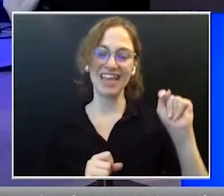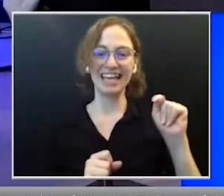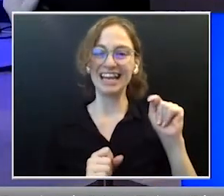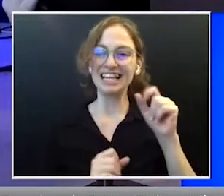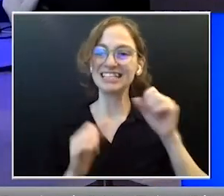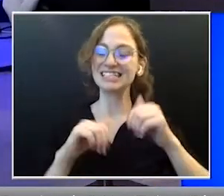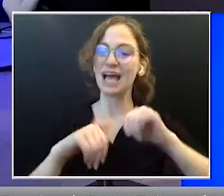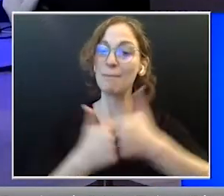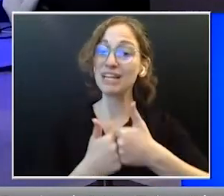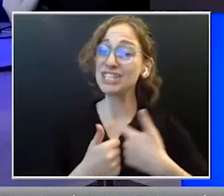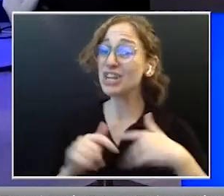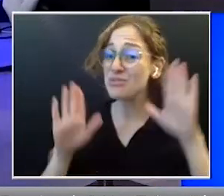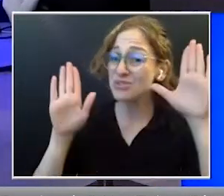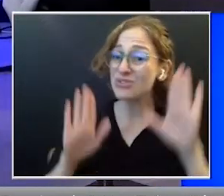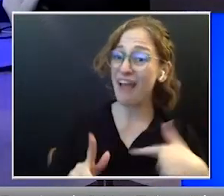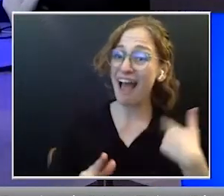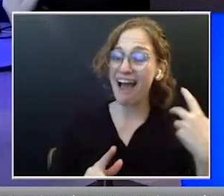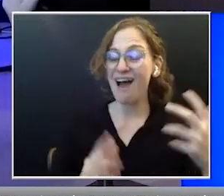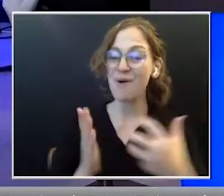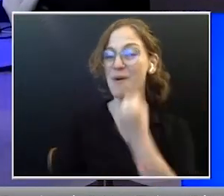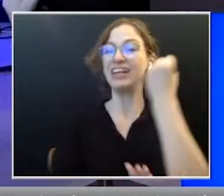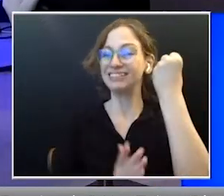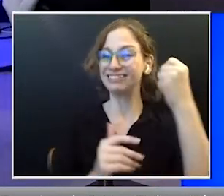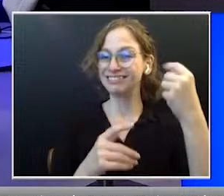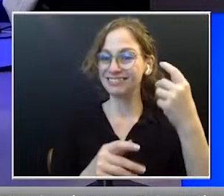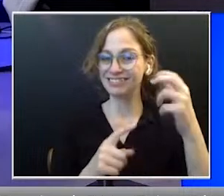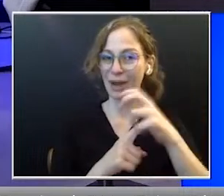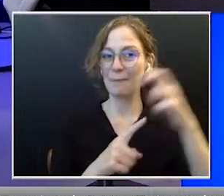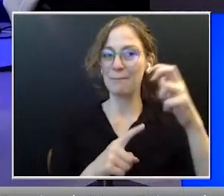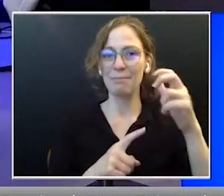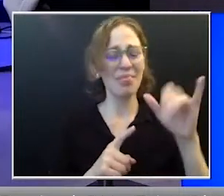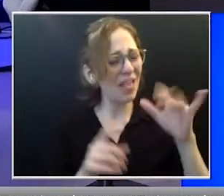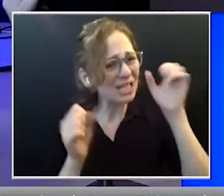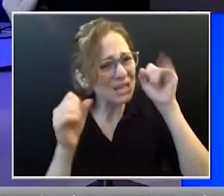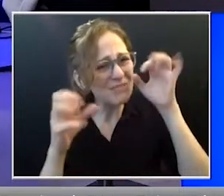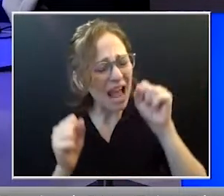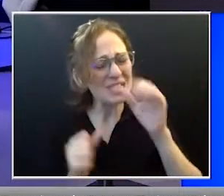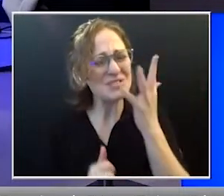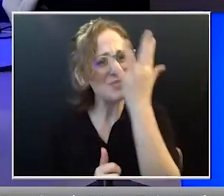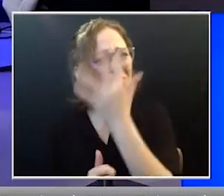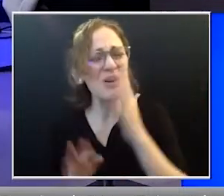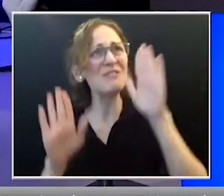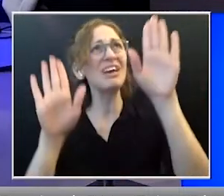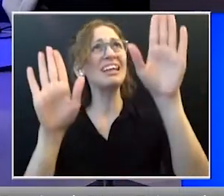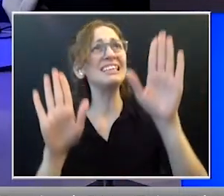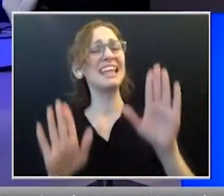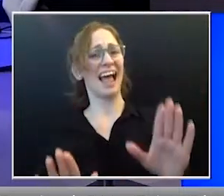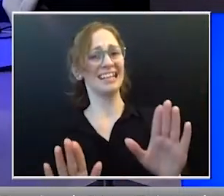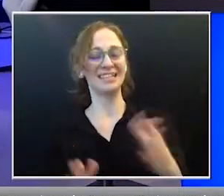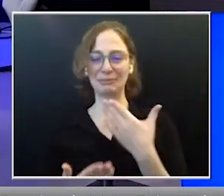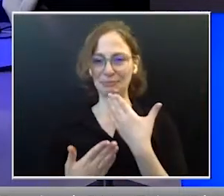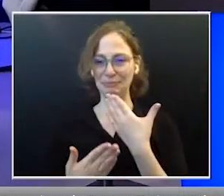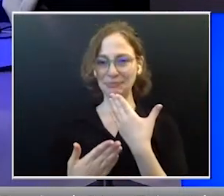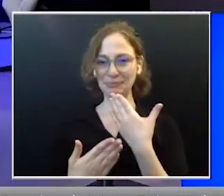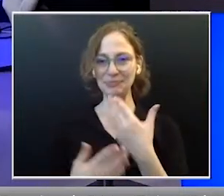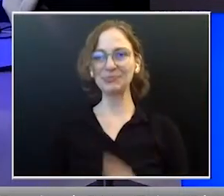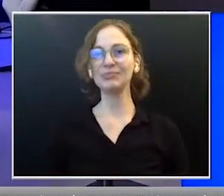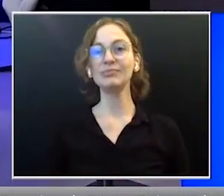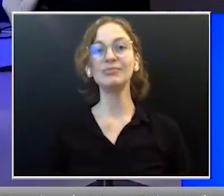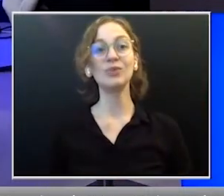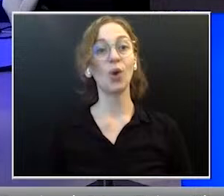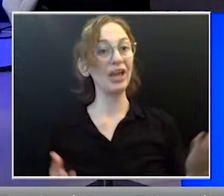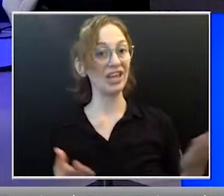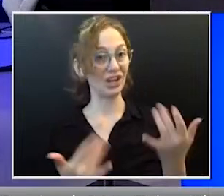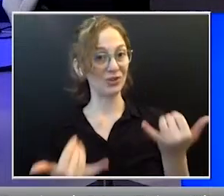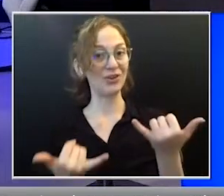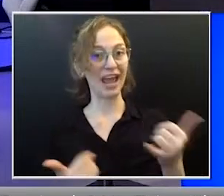Well, that's pretty amazing. You look fantastic. Oh, thank you so much. So we're joined here in the studio by Angela